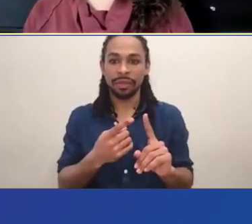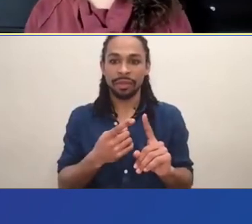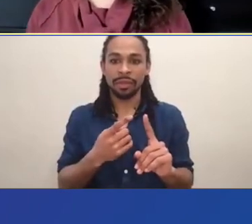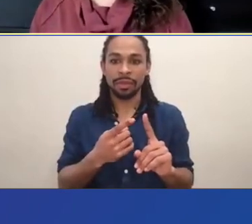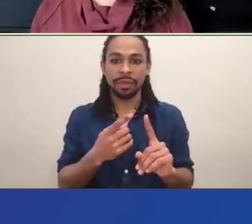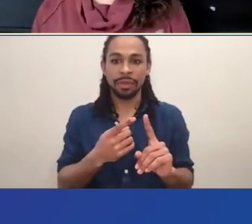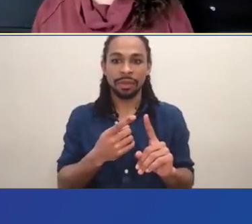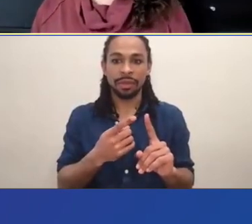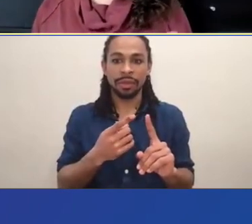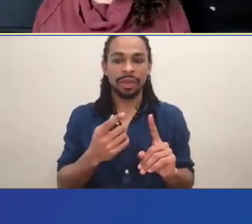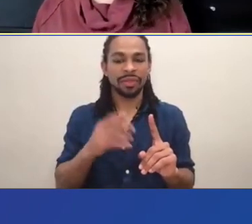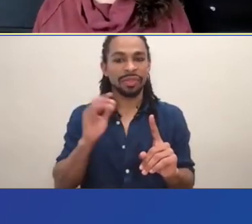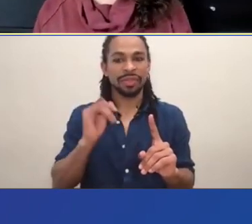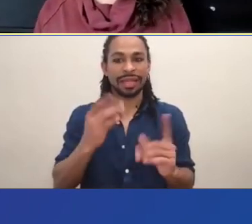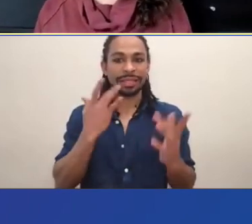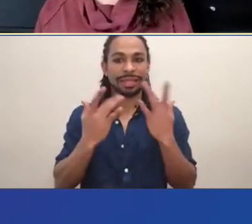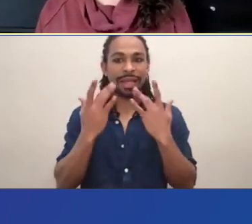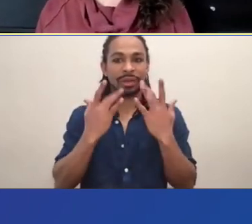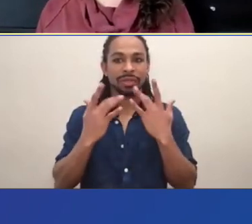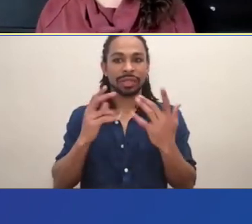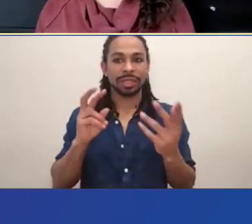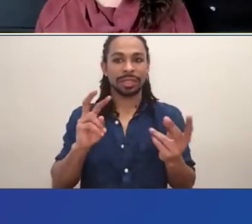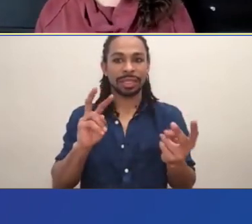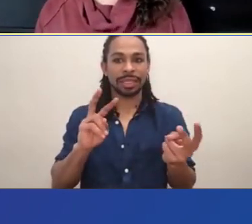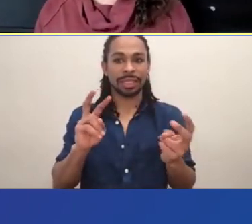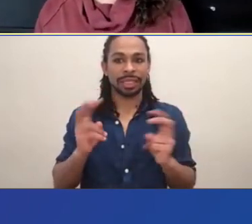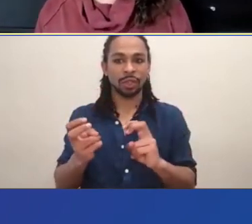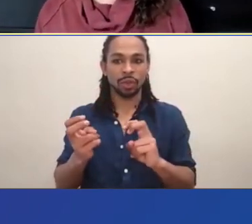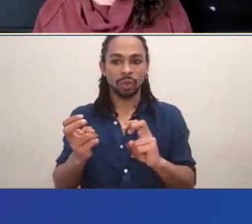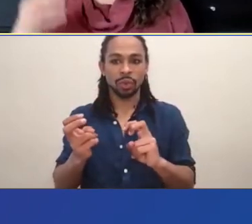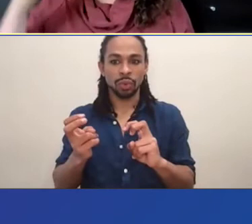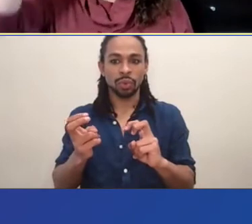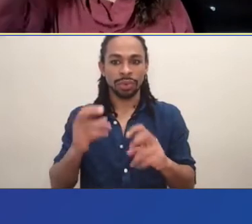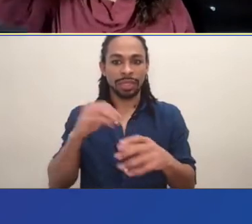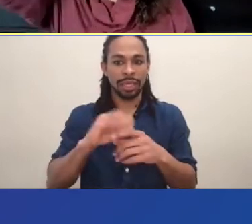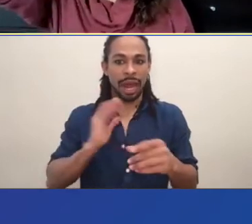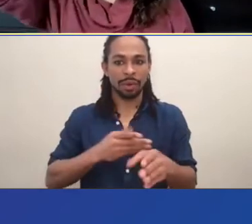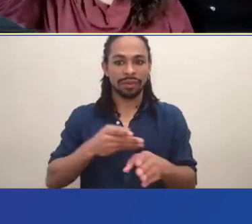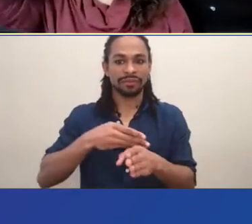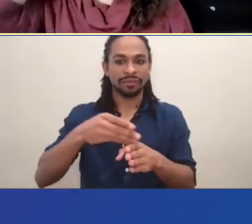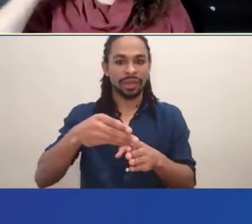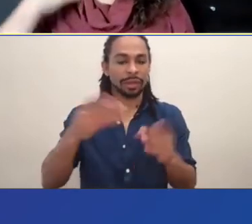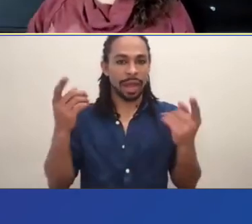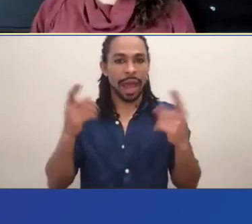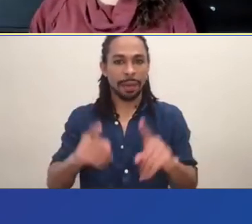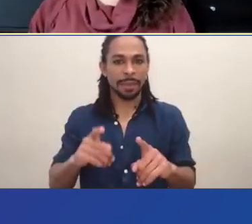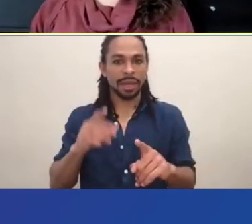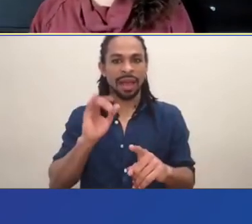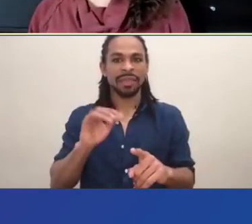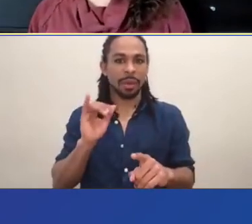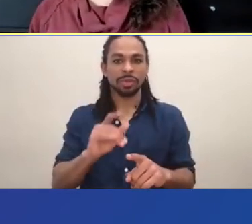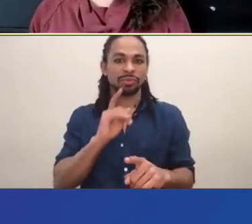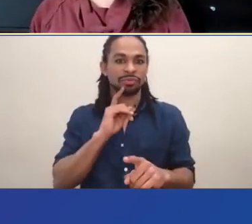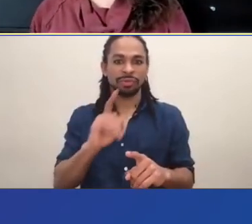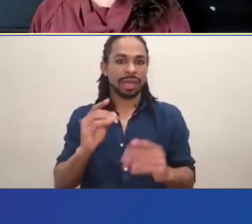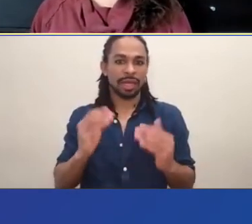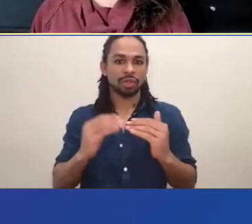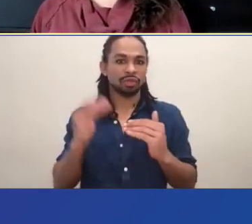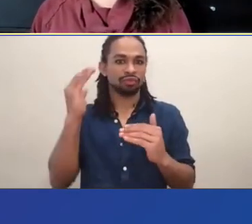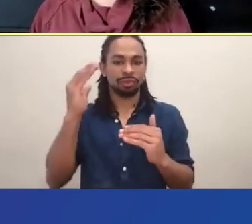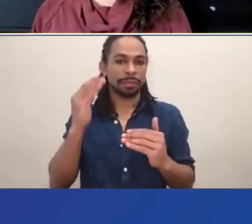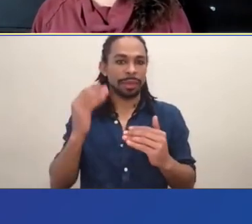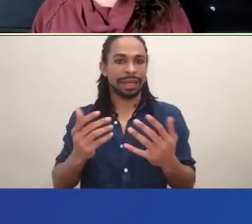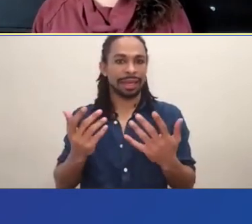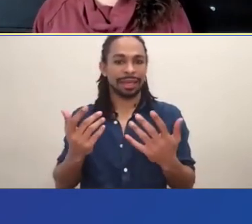issues in our field, and because our field was already something that was extremely delicate and was pushed